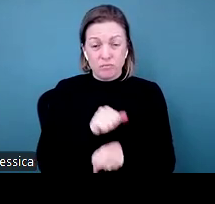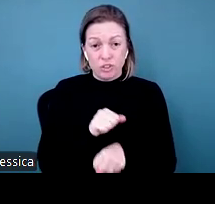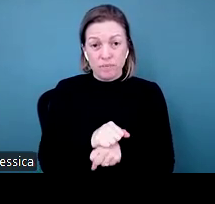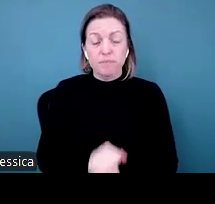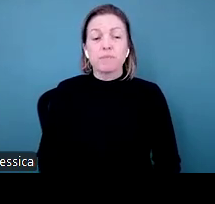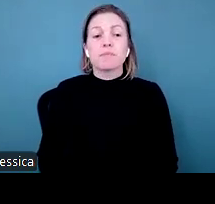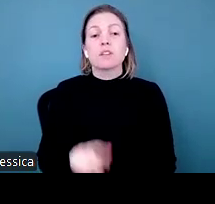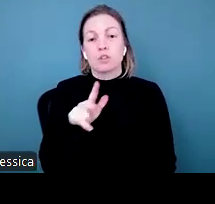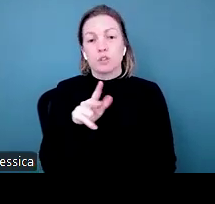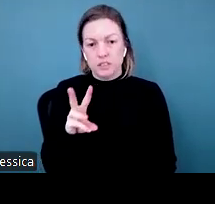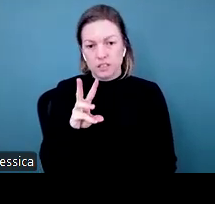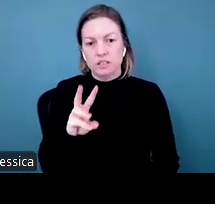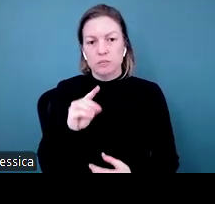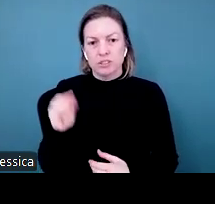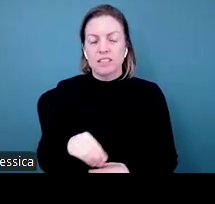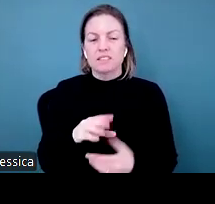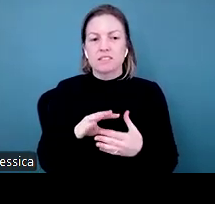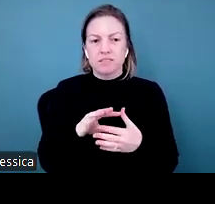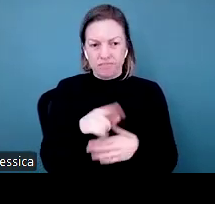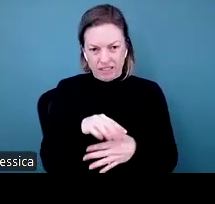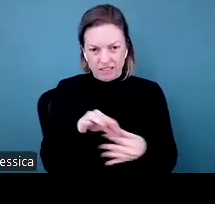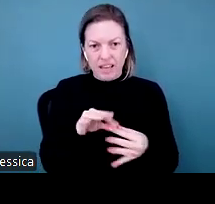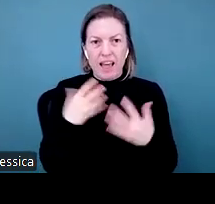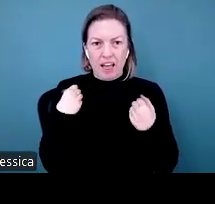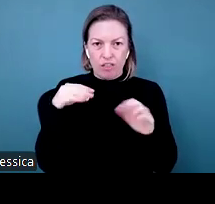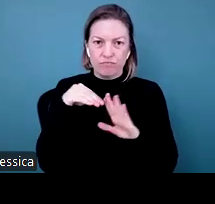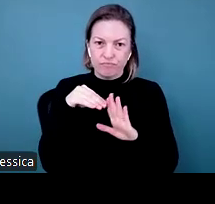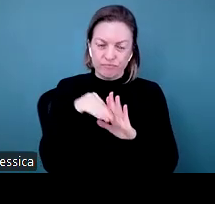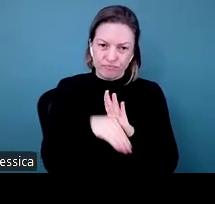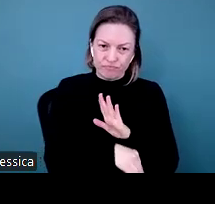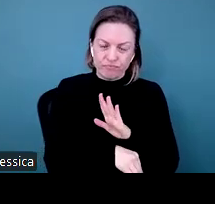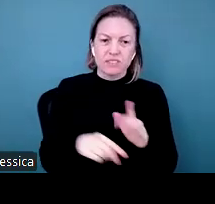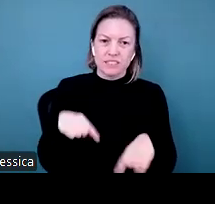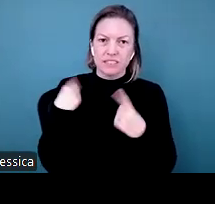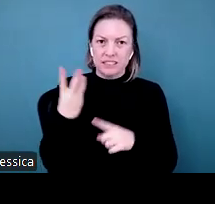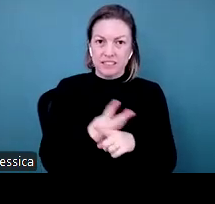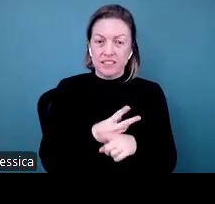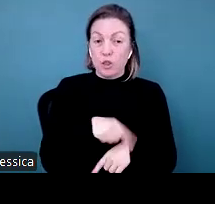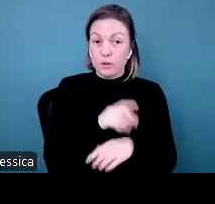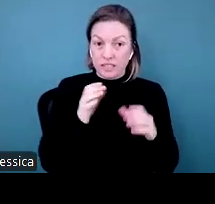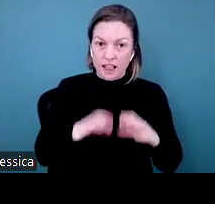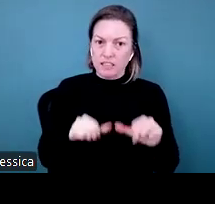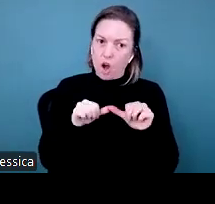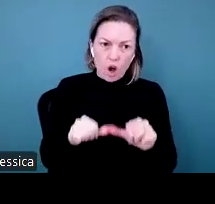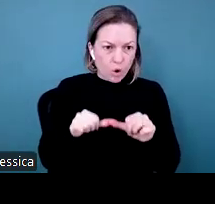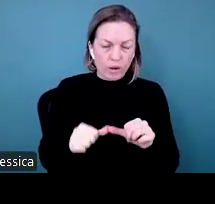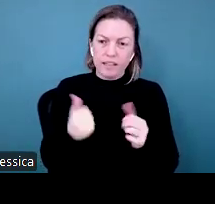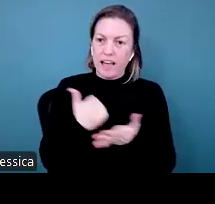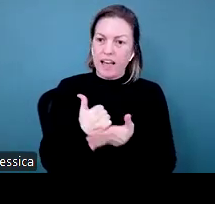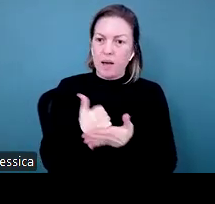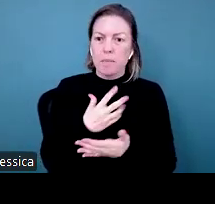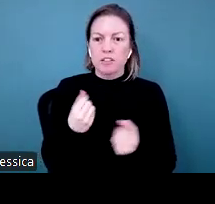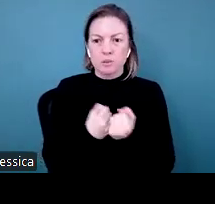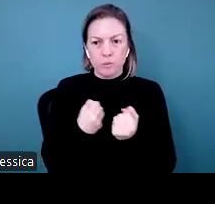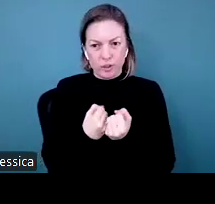36% report their health has declined in the past 6 months. These are the clients that are getting ongoing help and support. You can